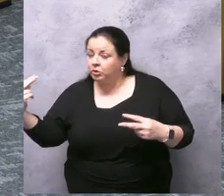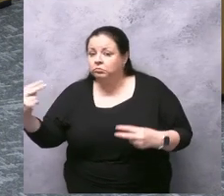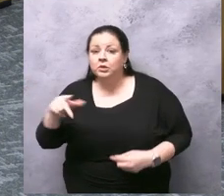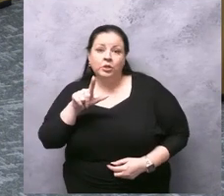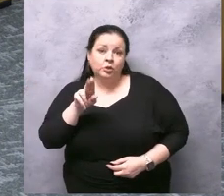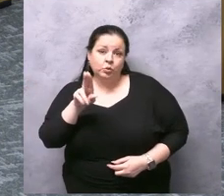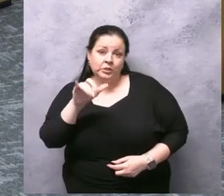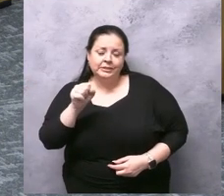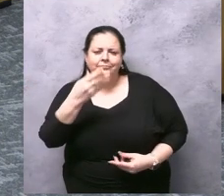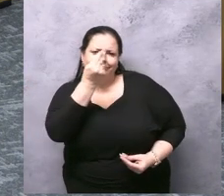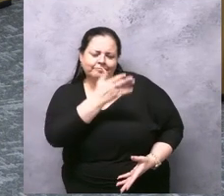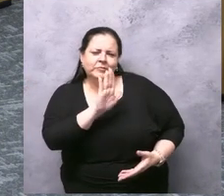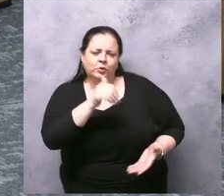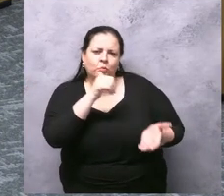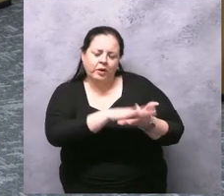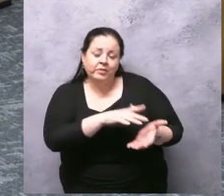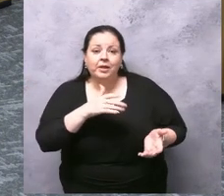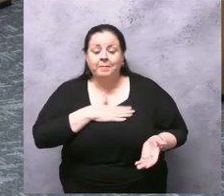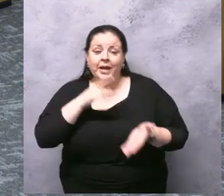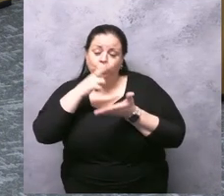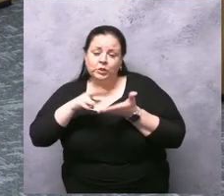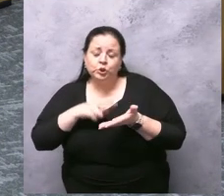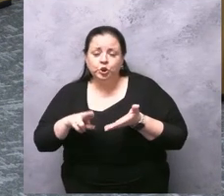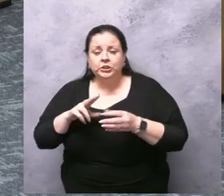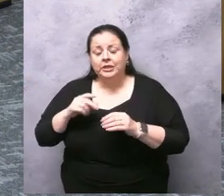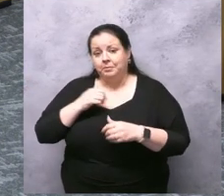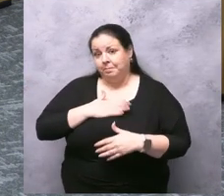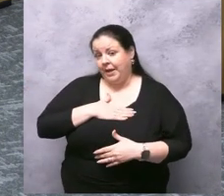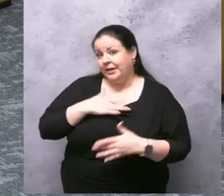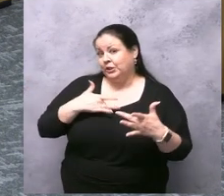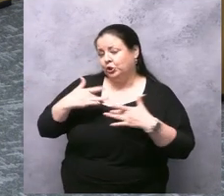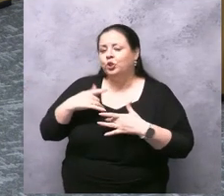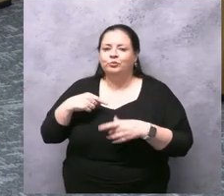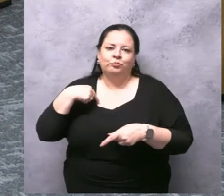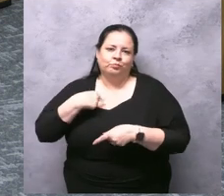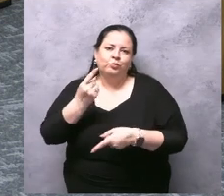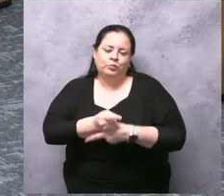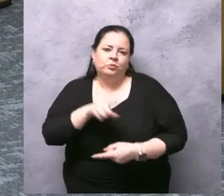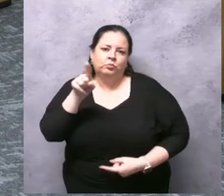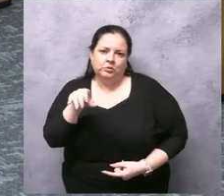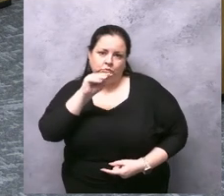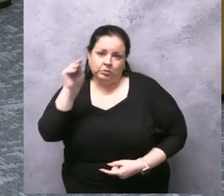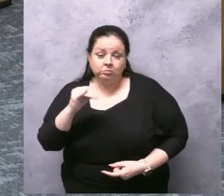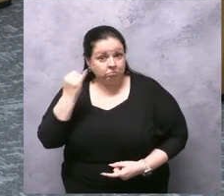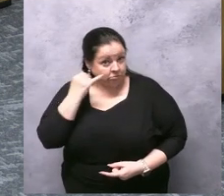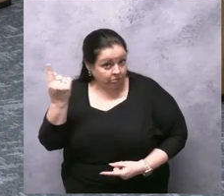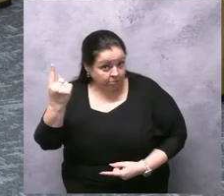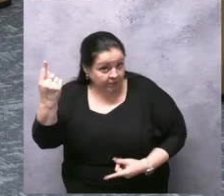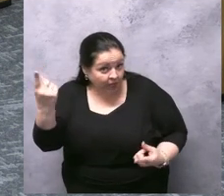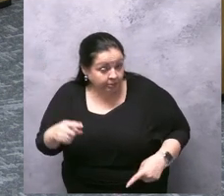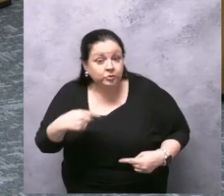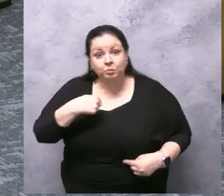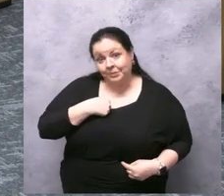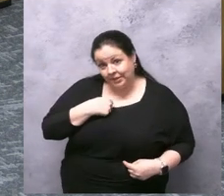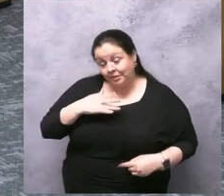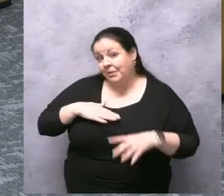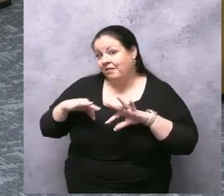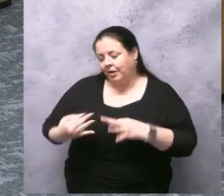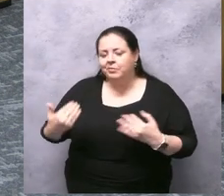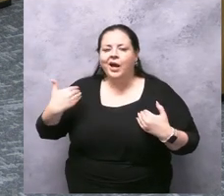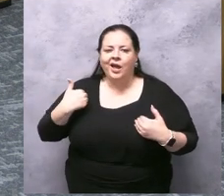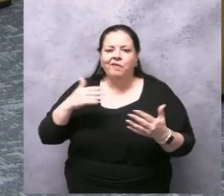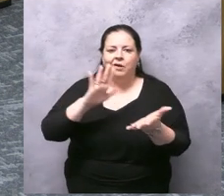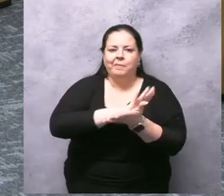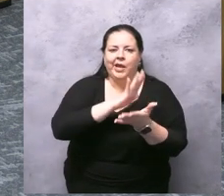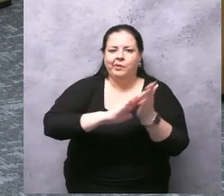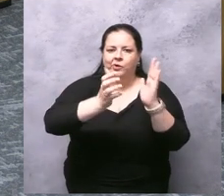can let Bethany know that based on my research, my safety concerns about this man were 100% warranted. And if anything should happen to me or my family, I have a long paper